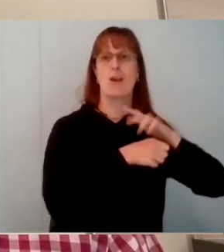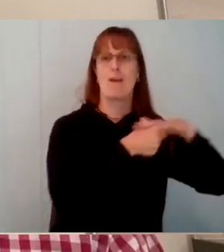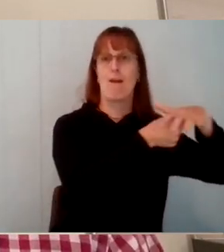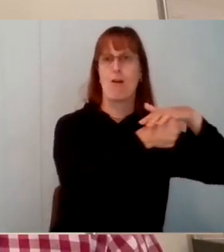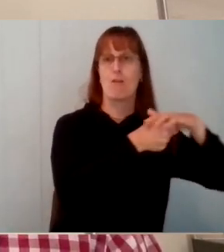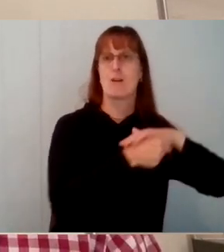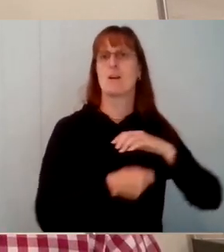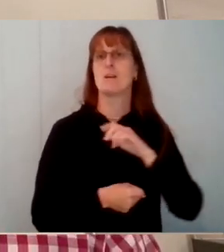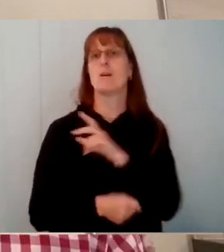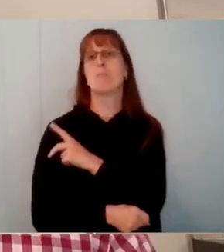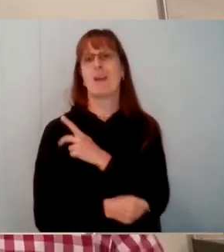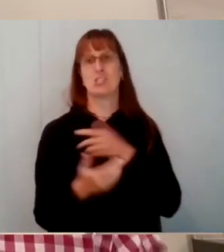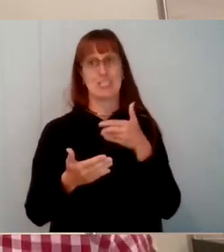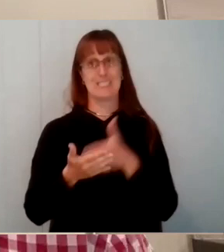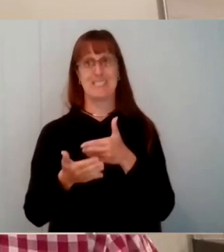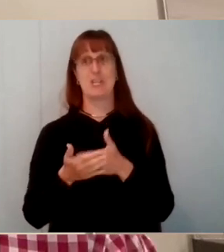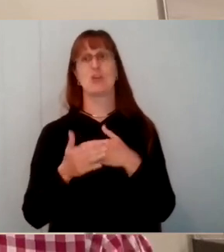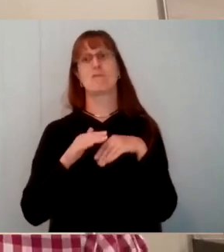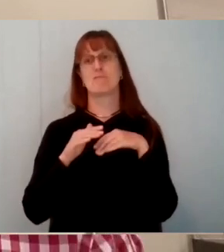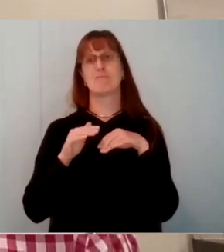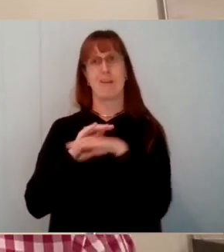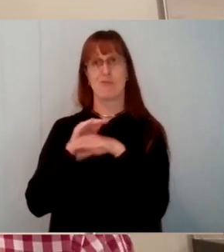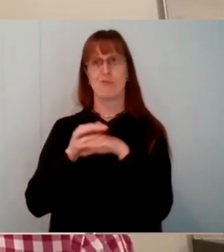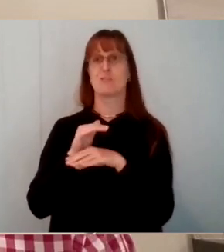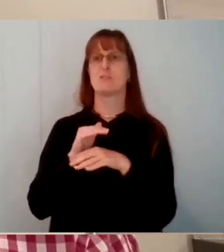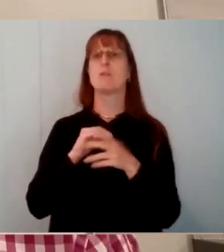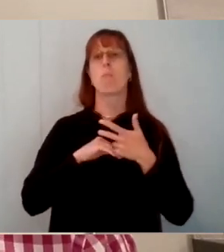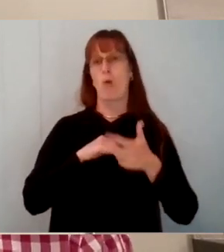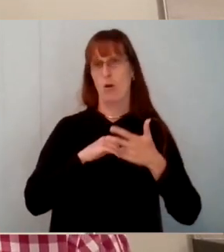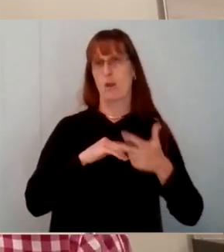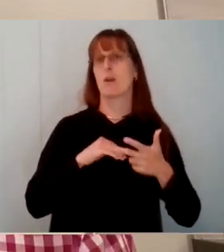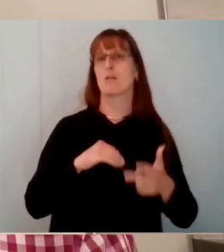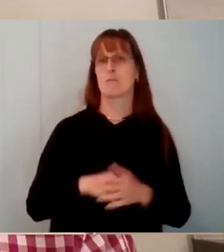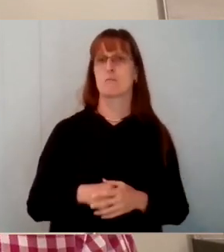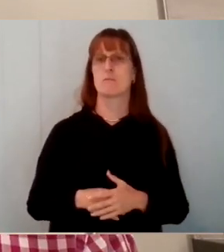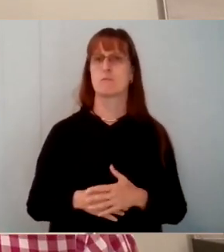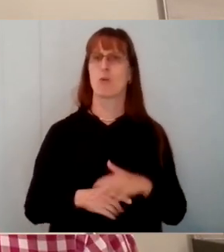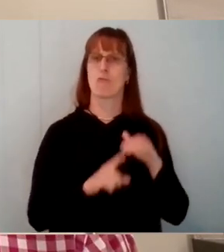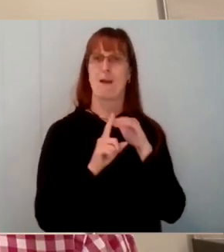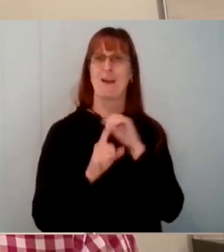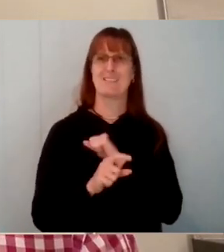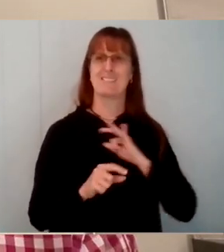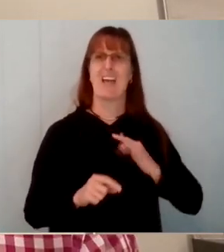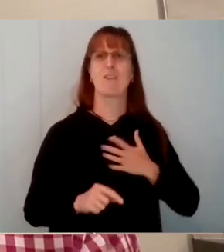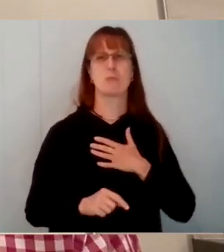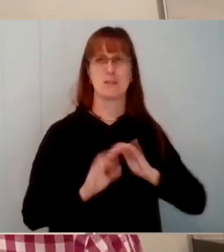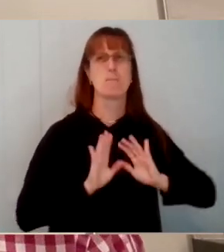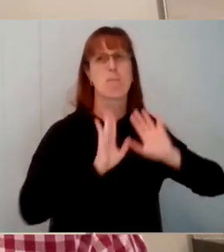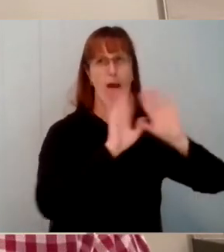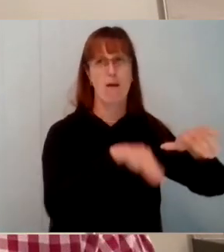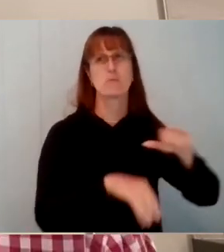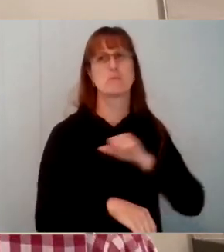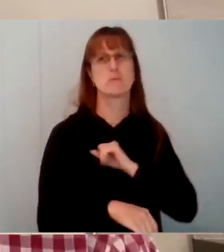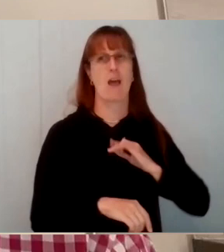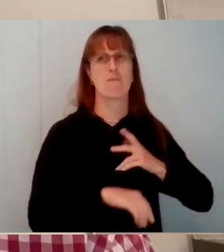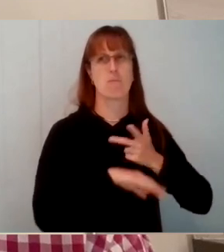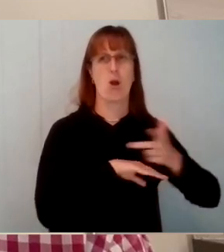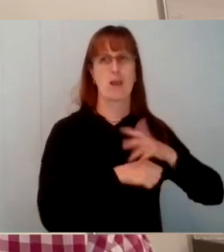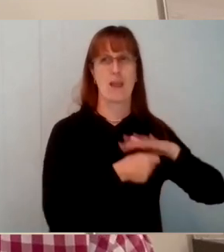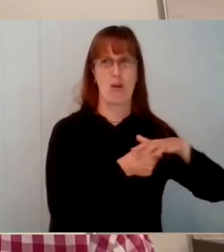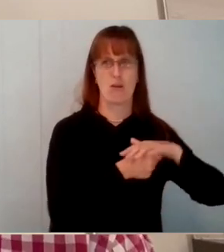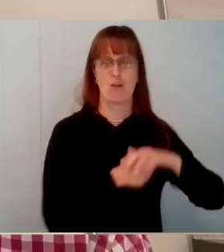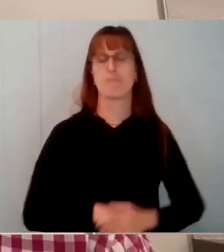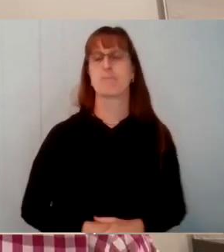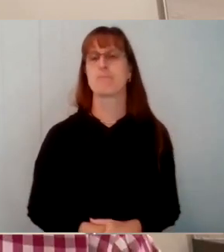so that our patients and our visitors can have access to our facility. So a reminder to the Haywood staff. Also, our